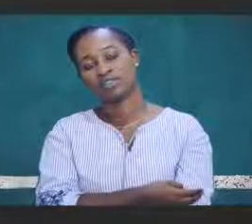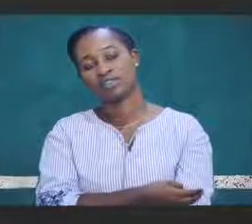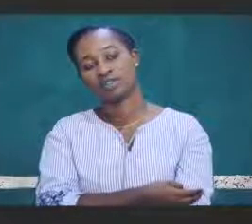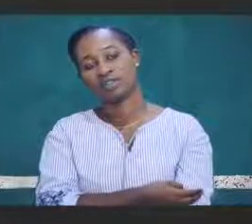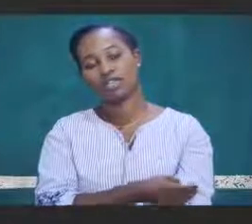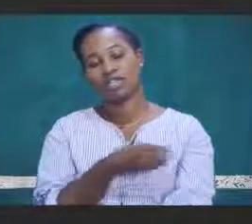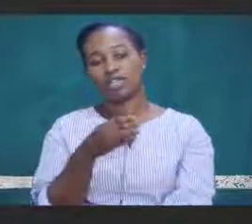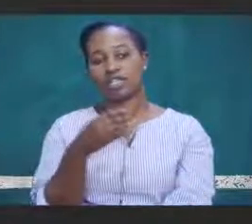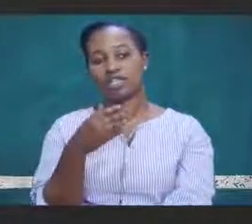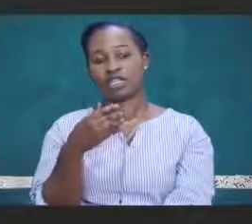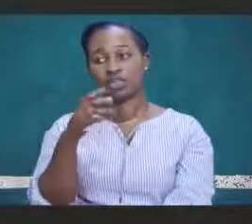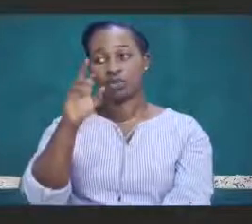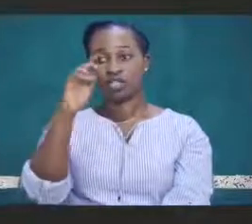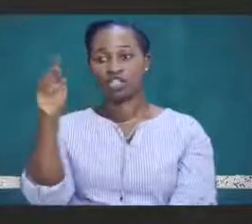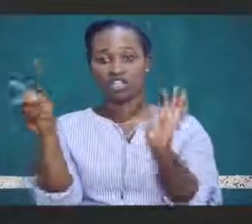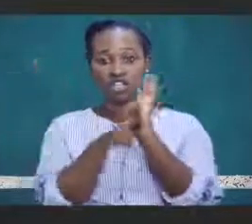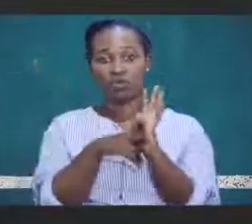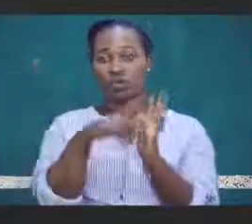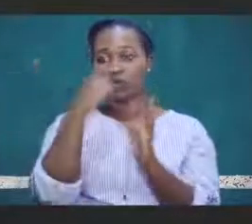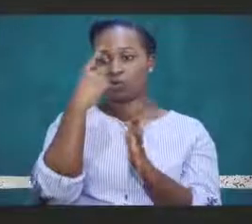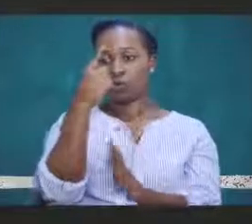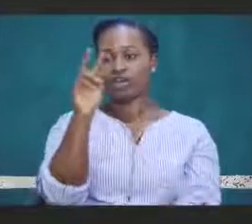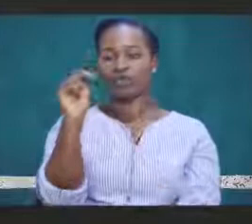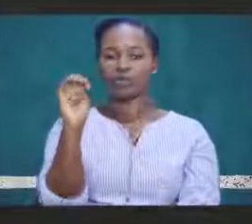of 1 Newton